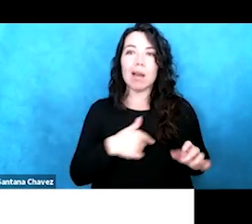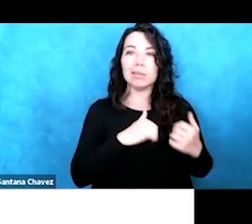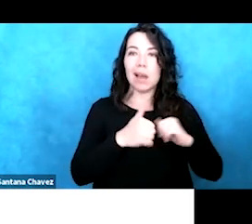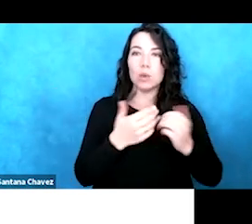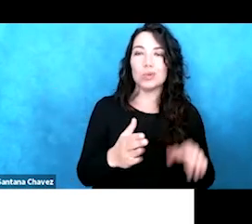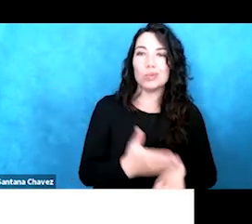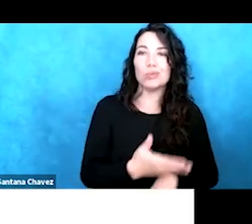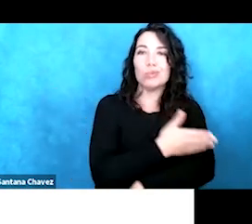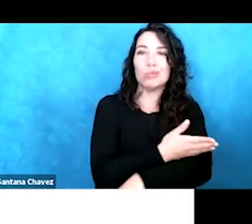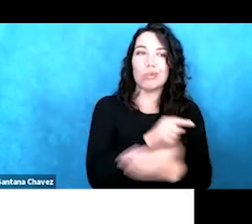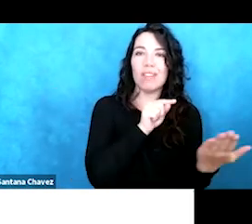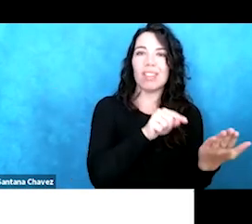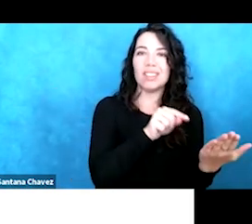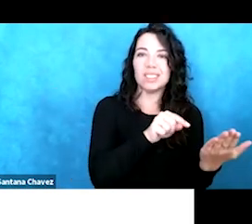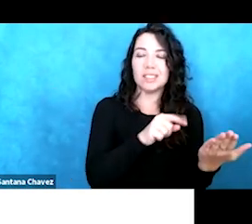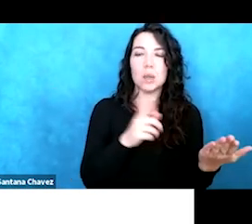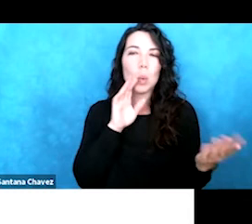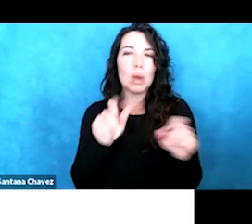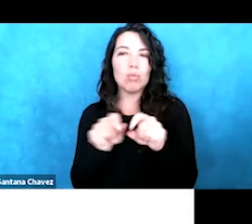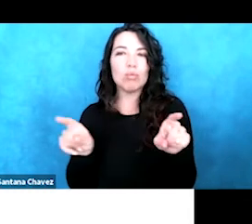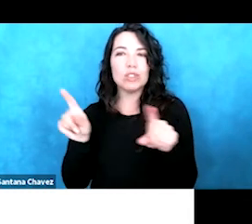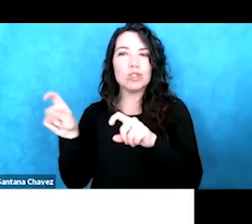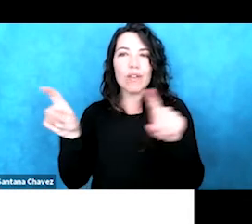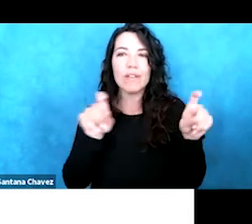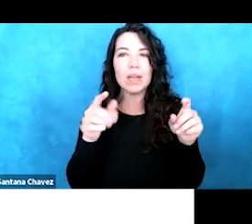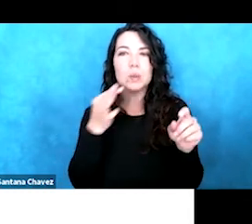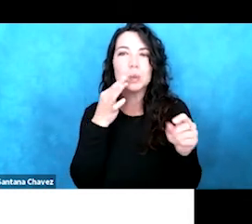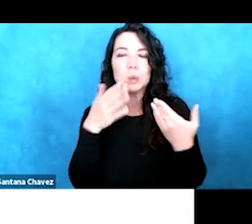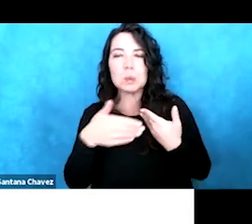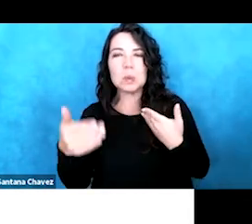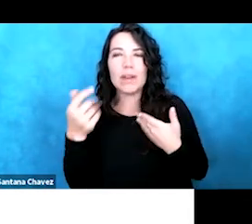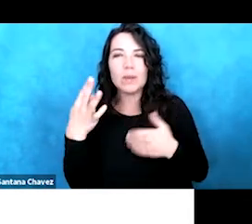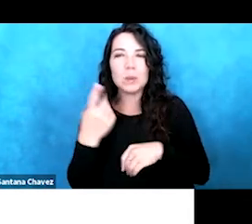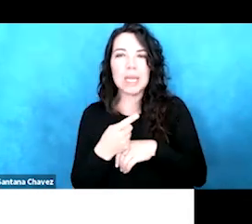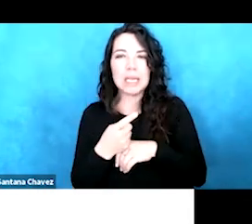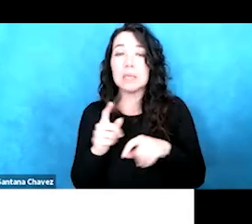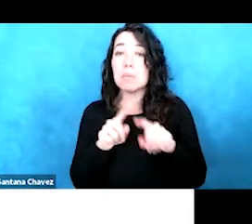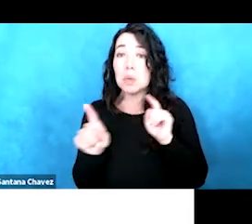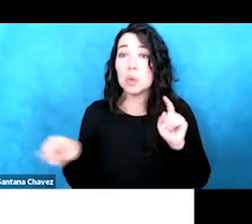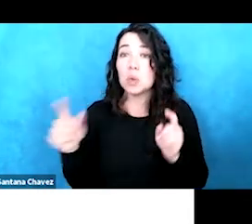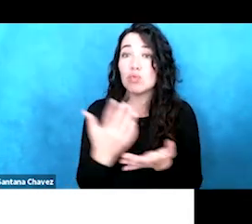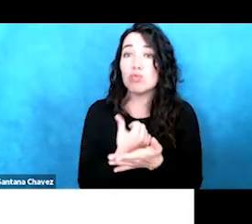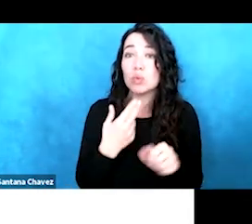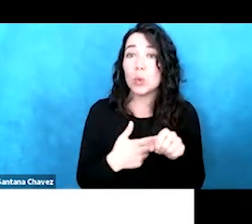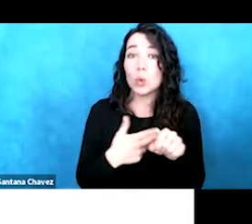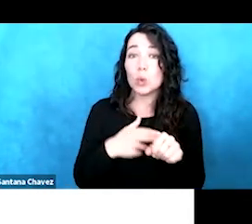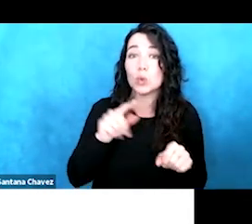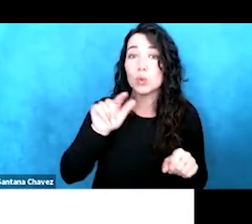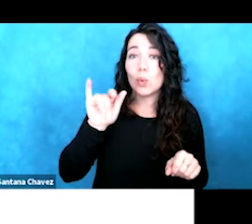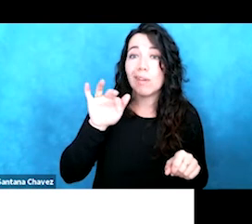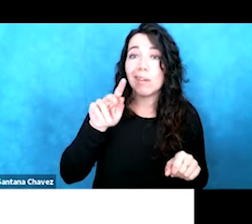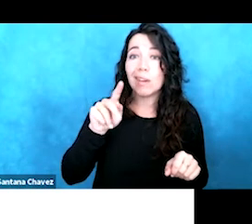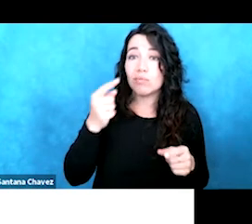also ask that you begin to use the toolkit and send additional feedback at any time in the form of questions or